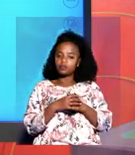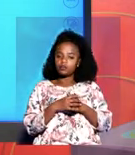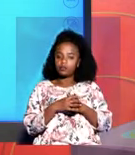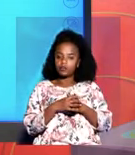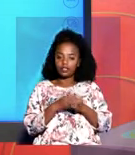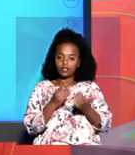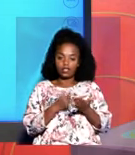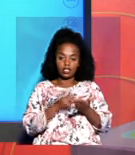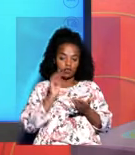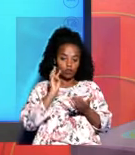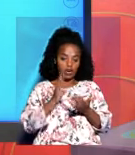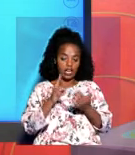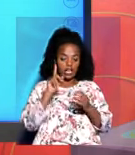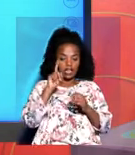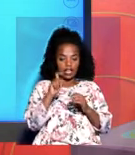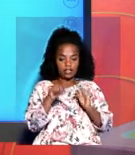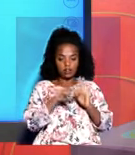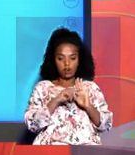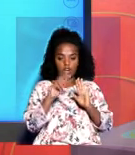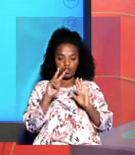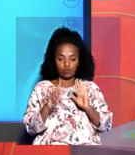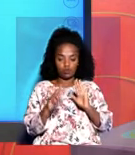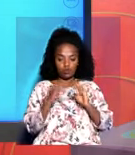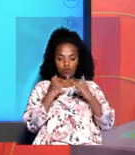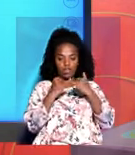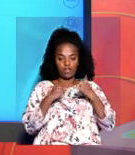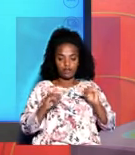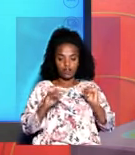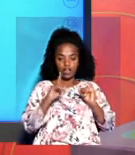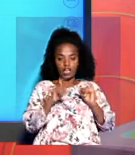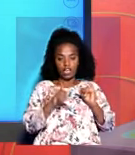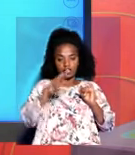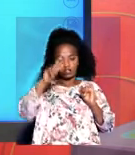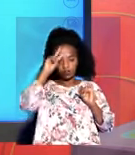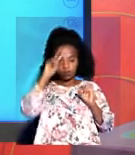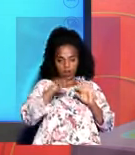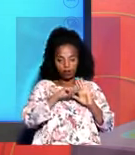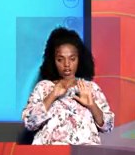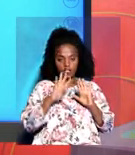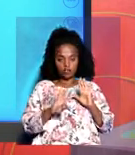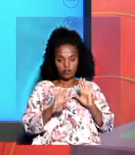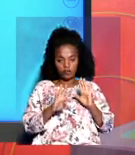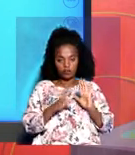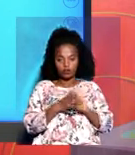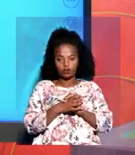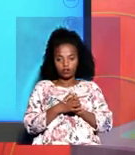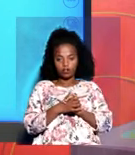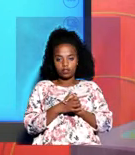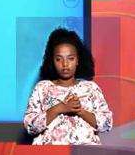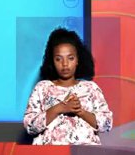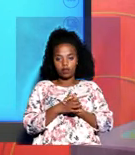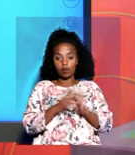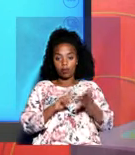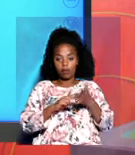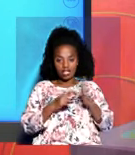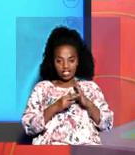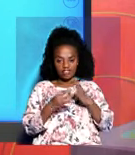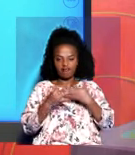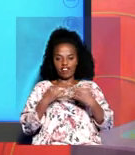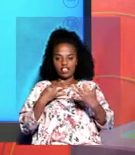will be this x minus 2 divided by x squared minus 4, means it is x